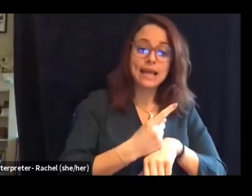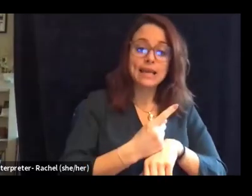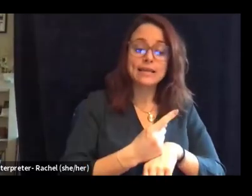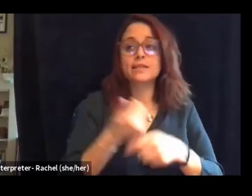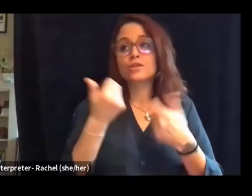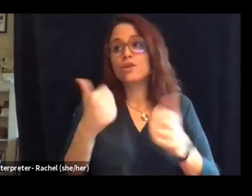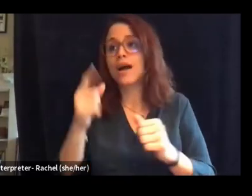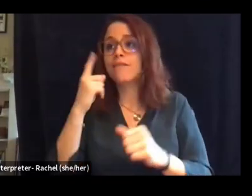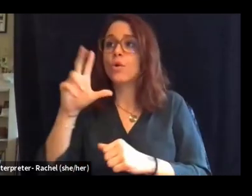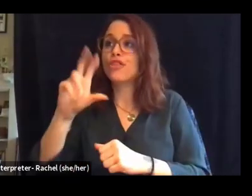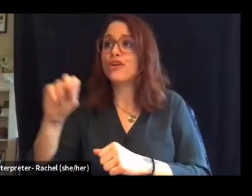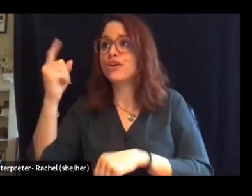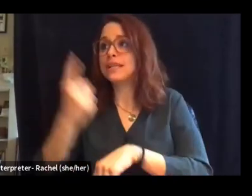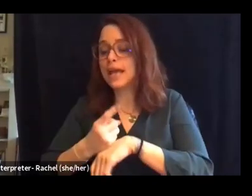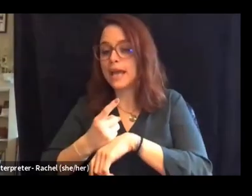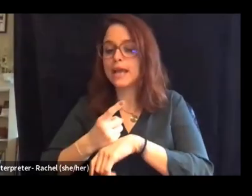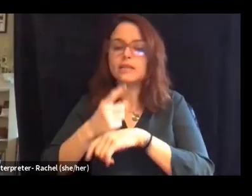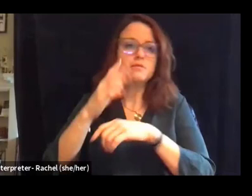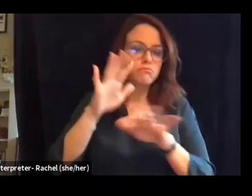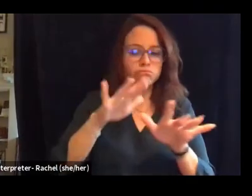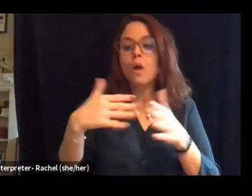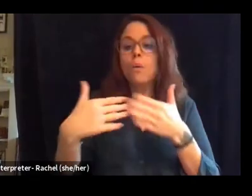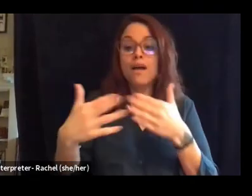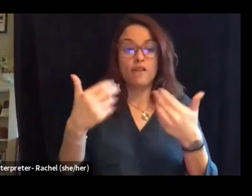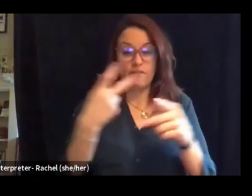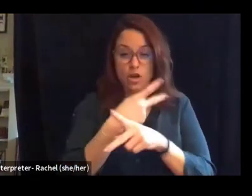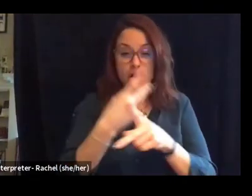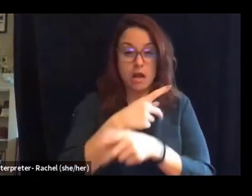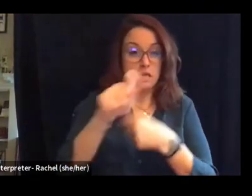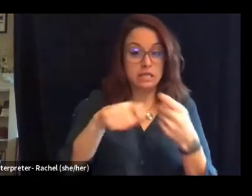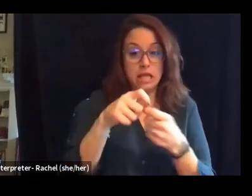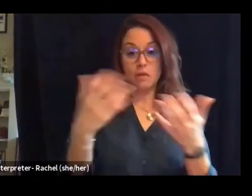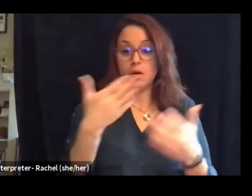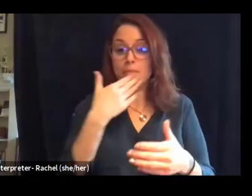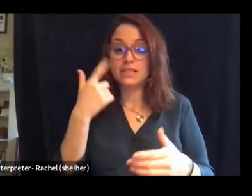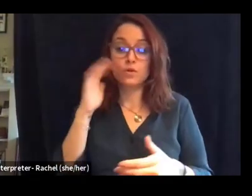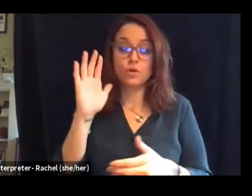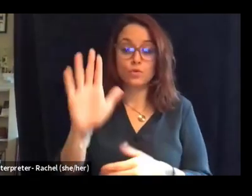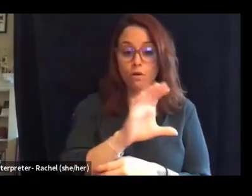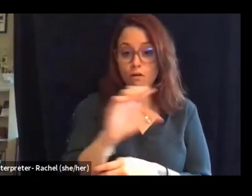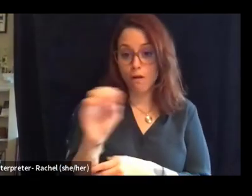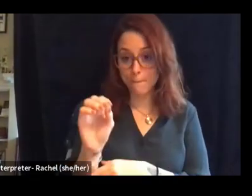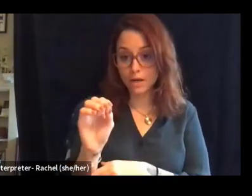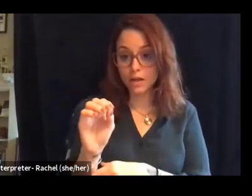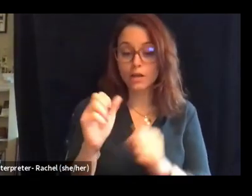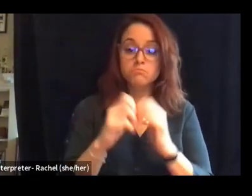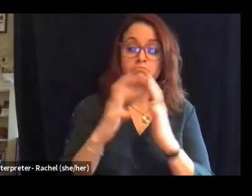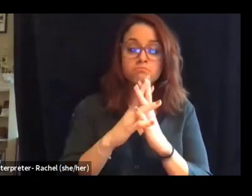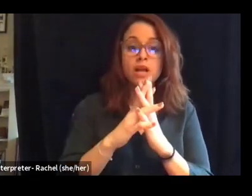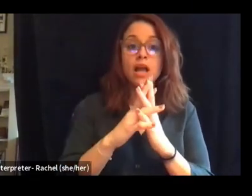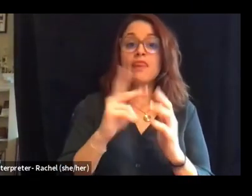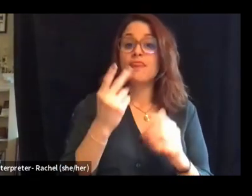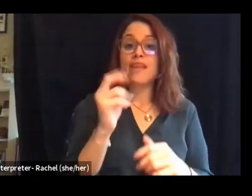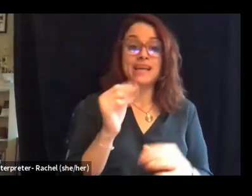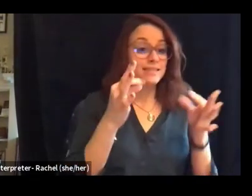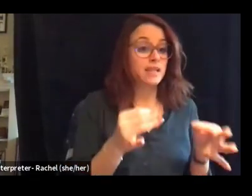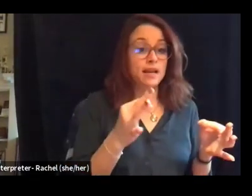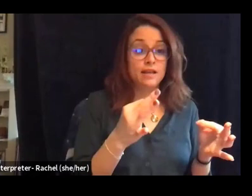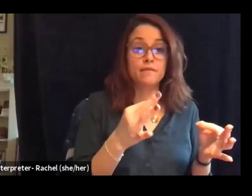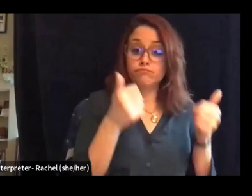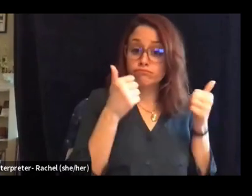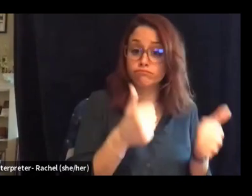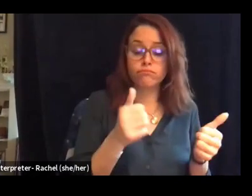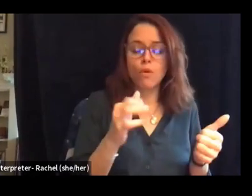on, until you've been able to refine it or determine that it's just not going to work for you. And if you've